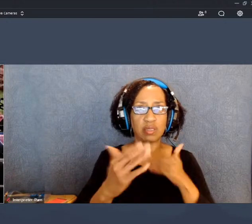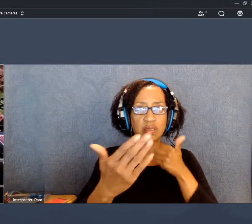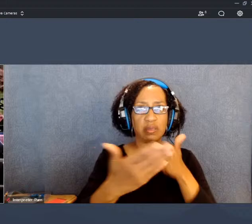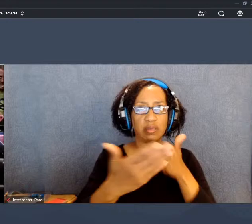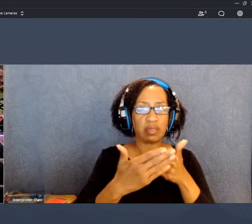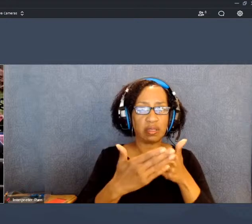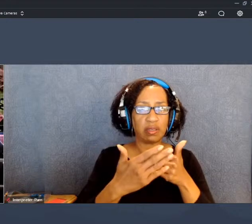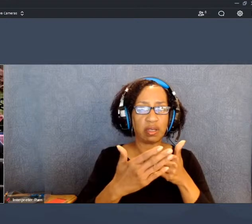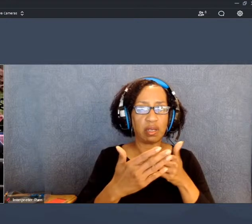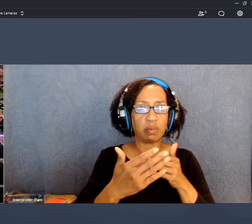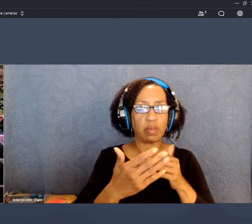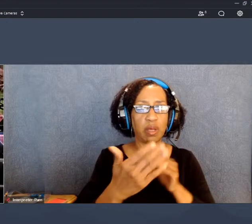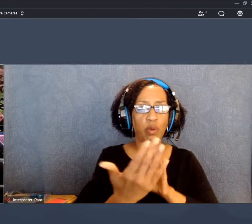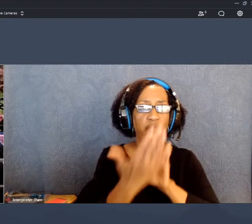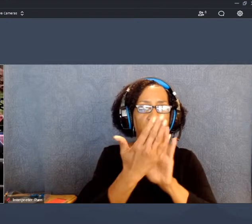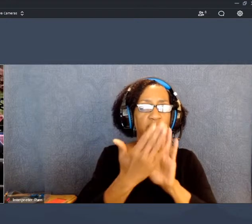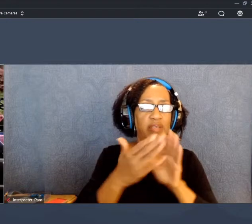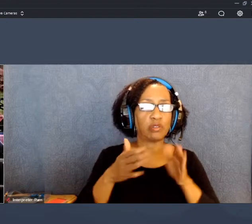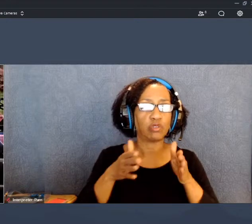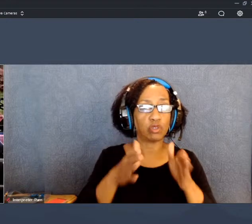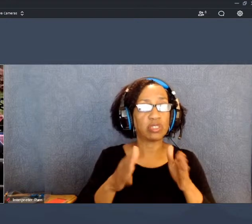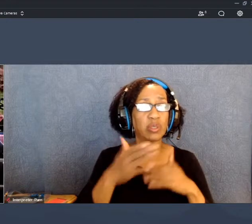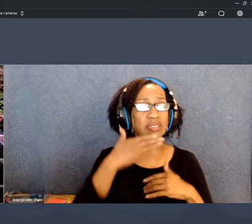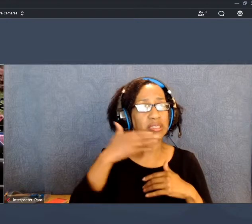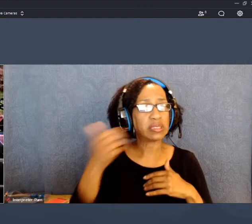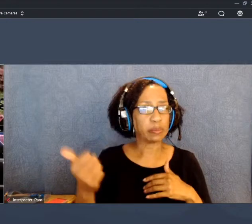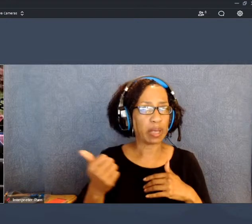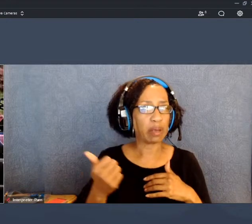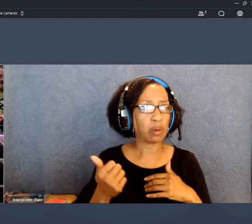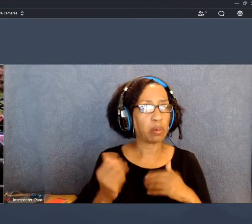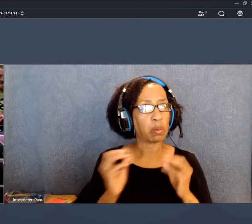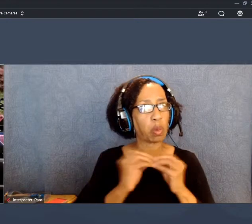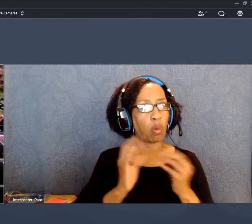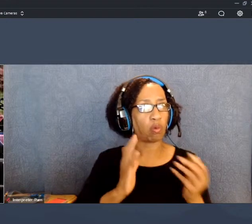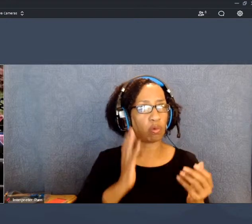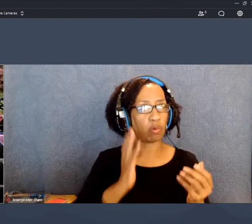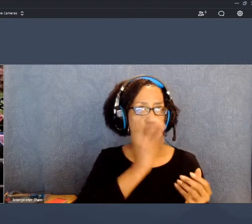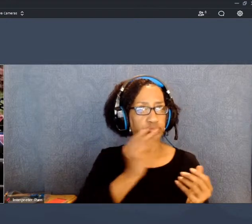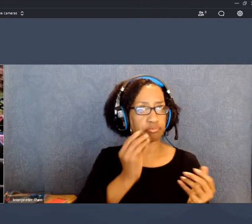just, I think it's going to be a lot better looking development is the bottom line.